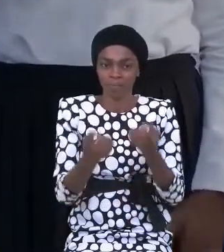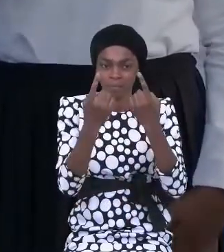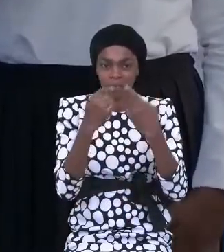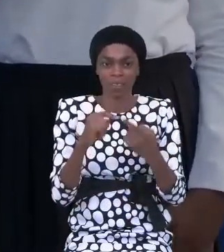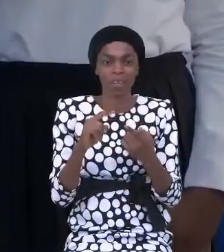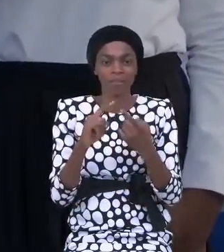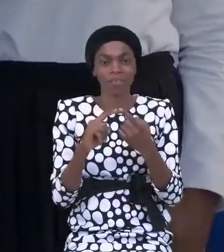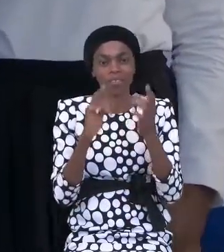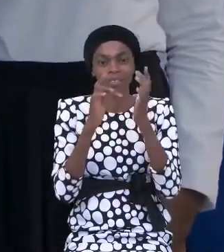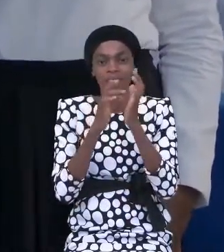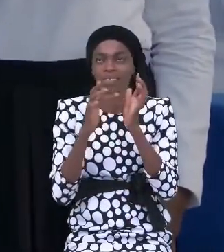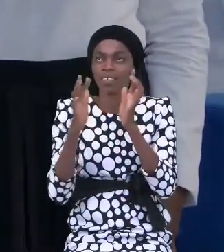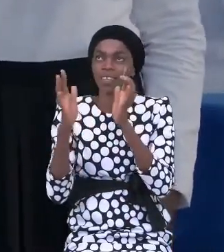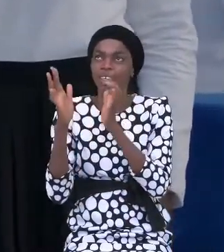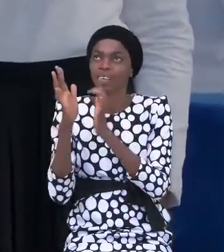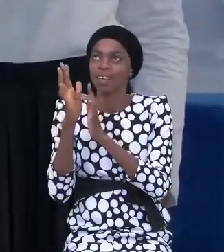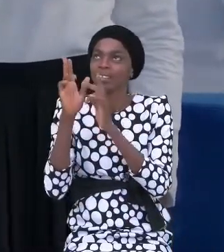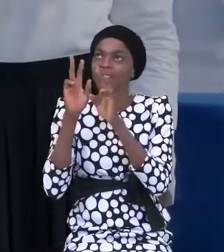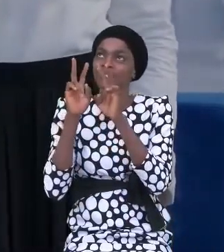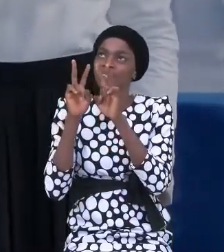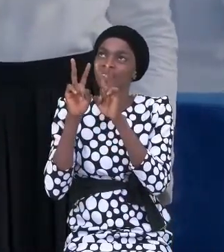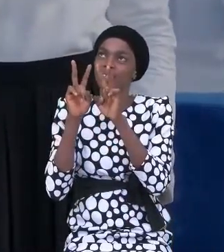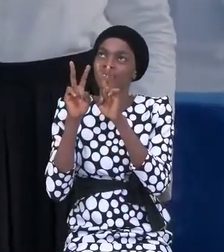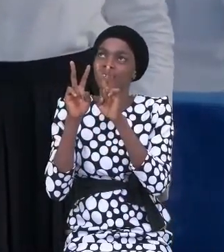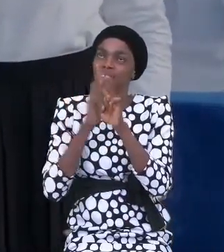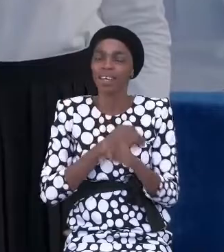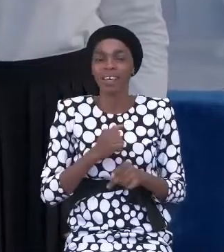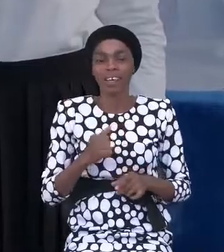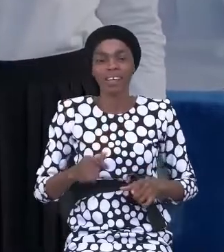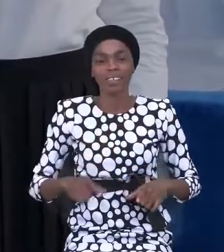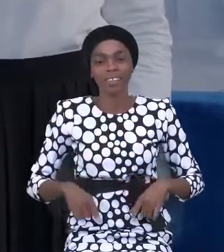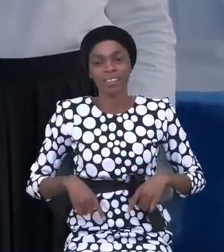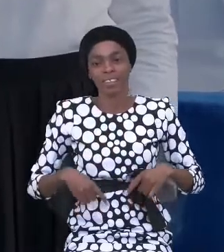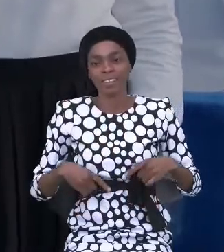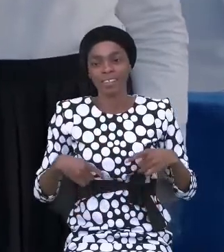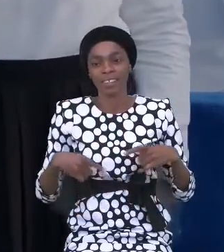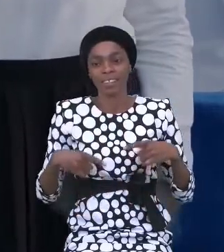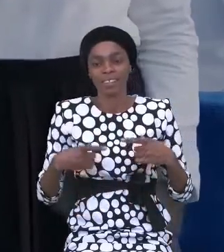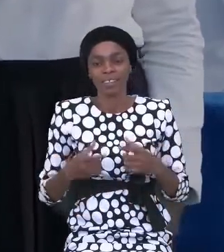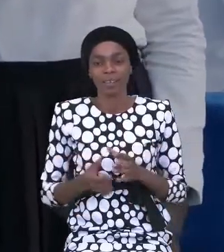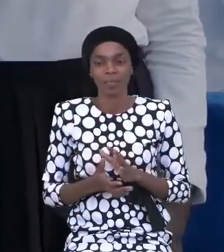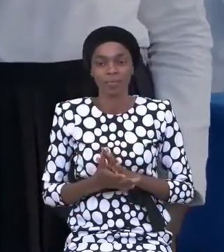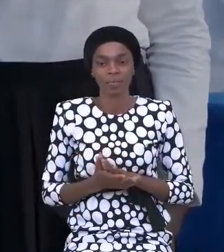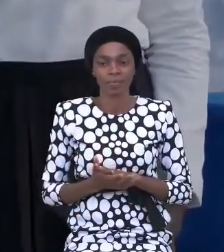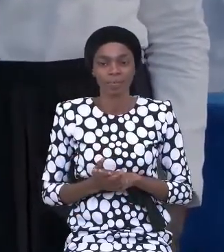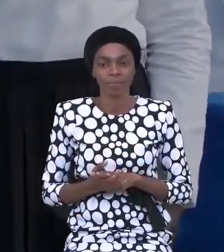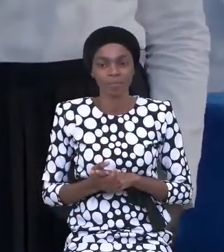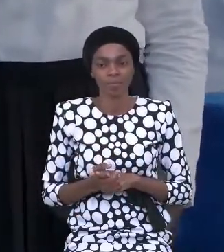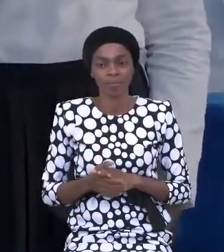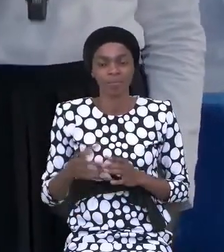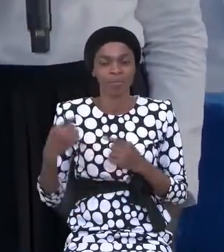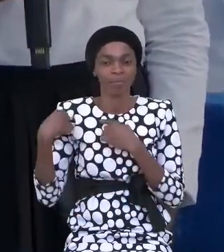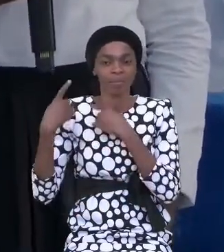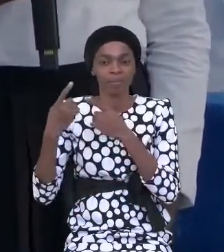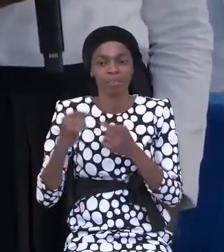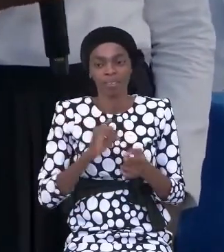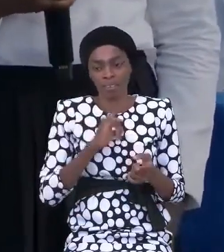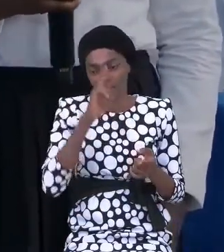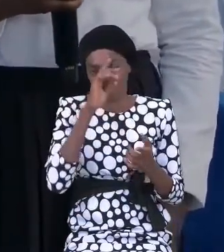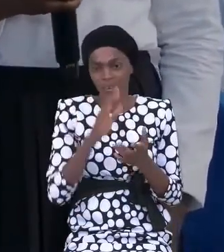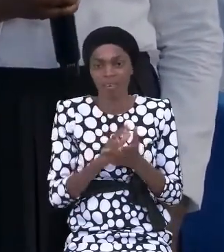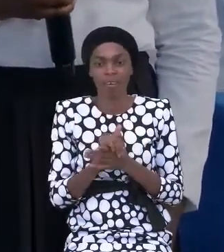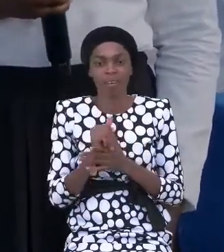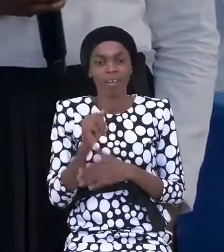believing. Come to Jesus. Look and live. Since I